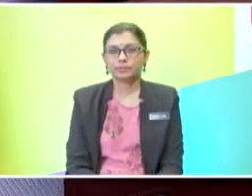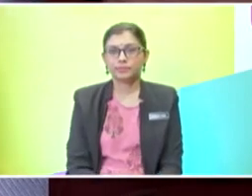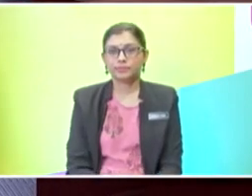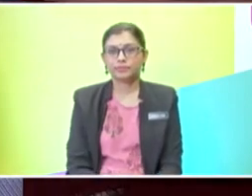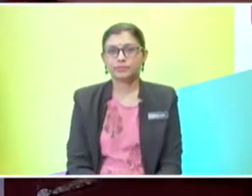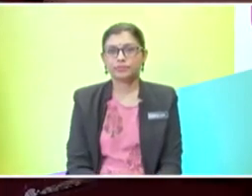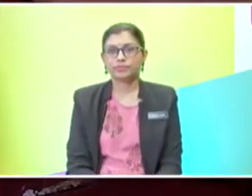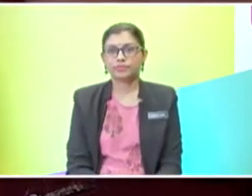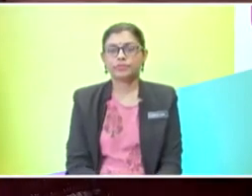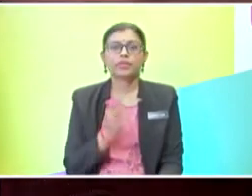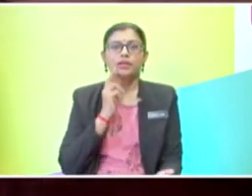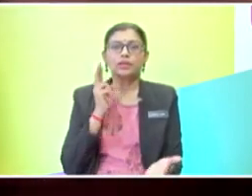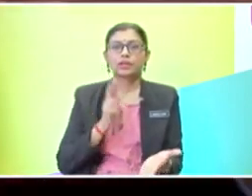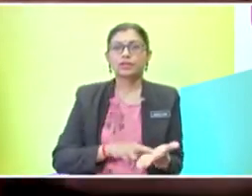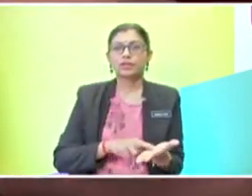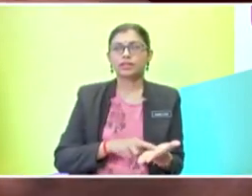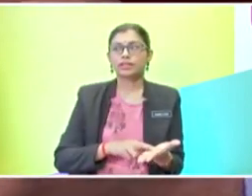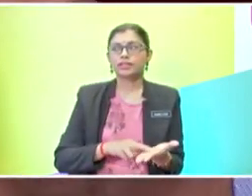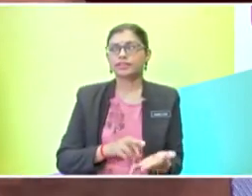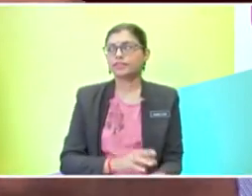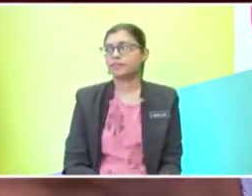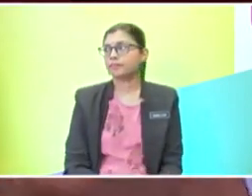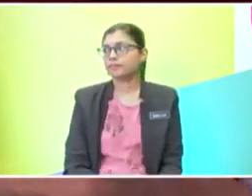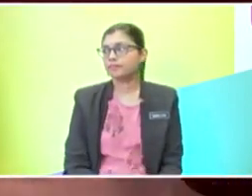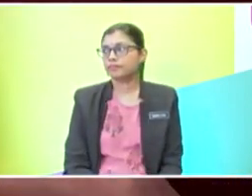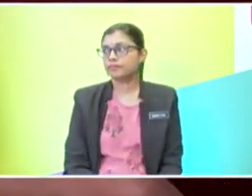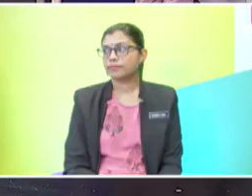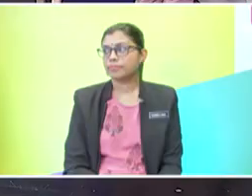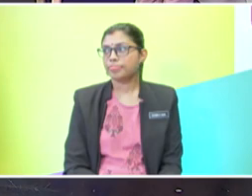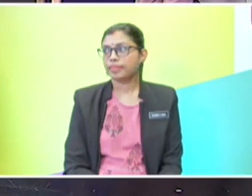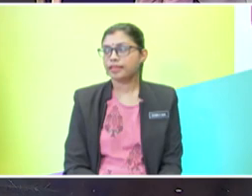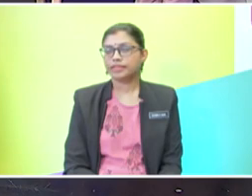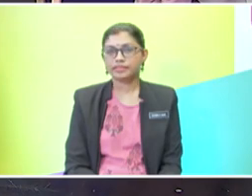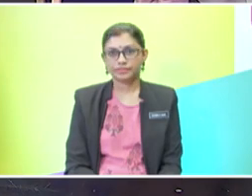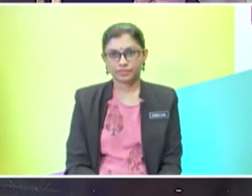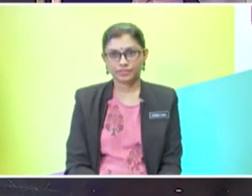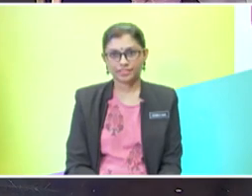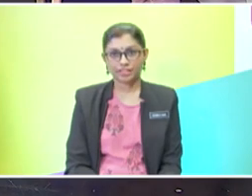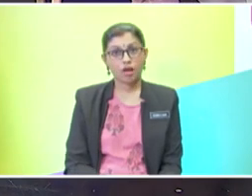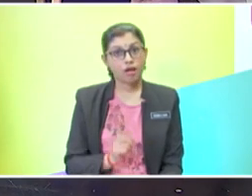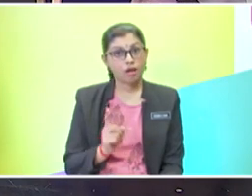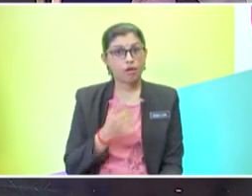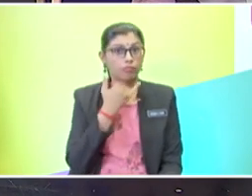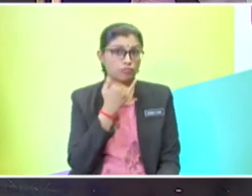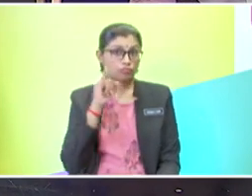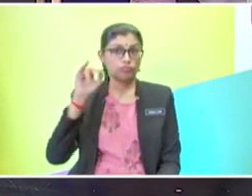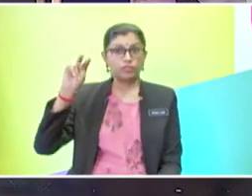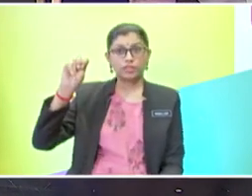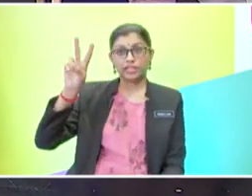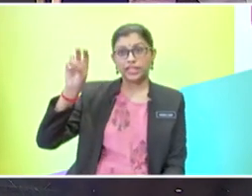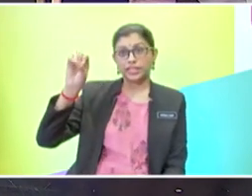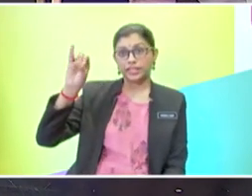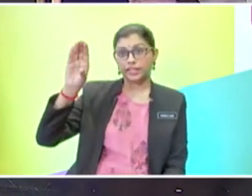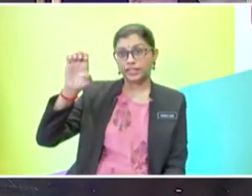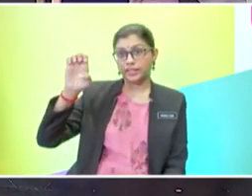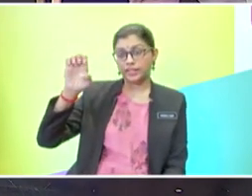detail. Oh, this in detail then should be actually an invoice. It's the invoice, right? And this is the other